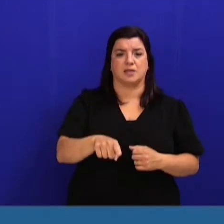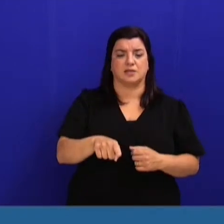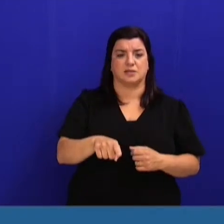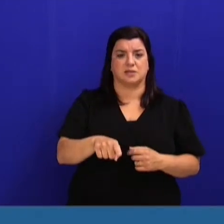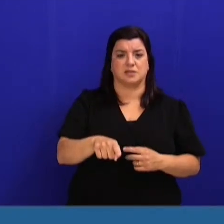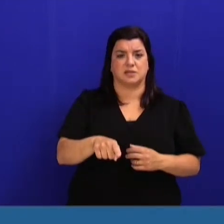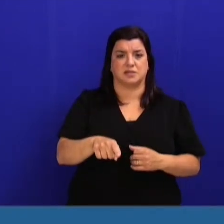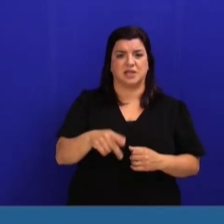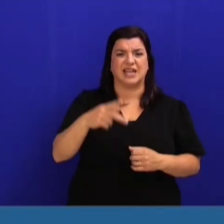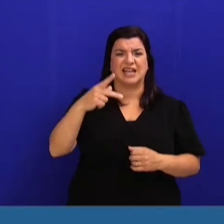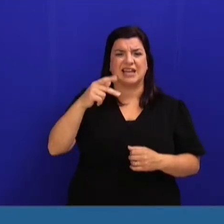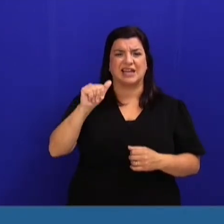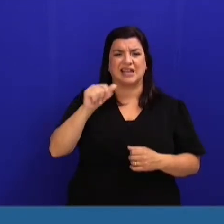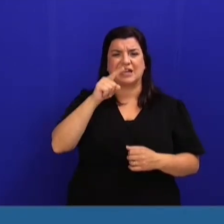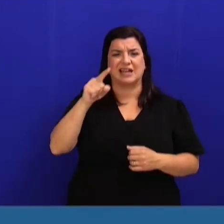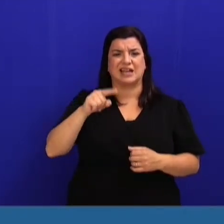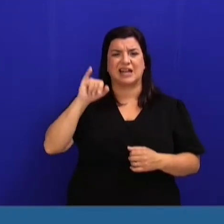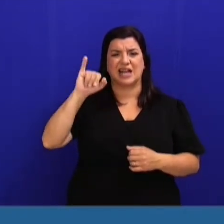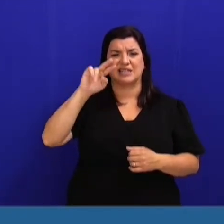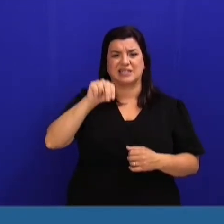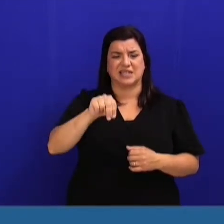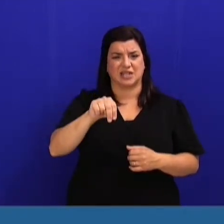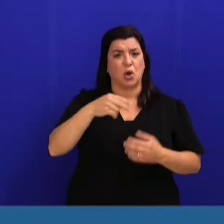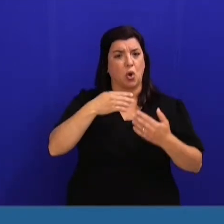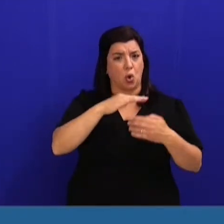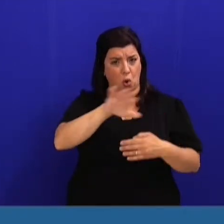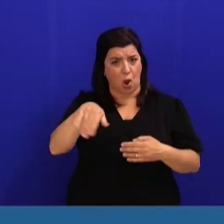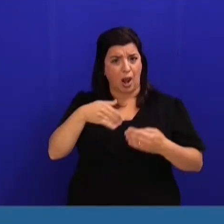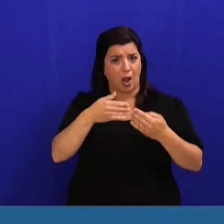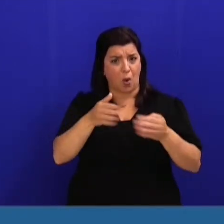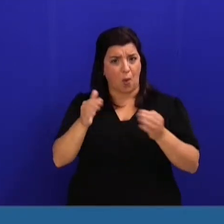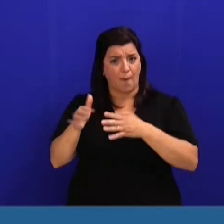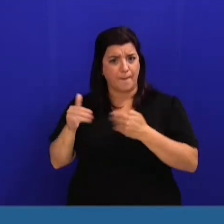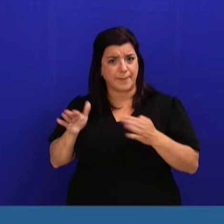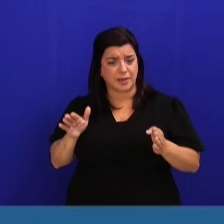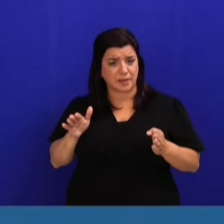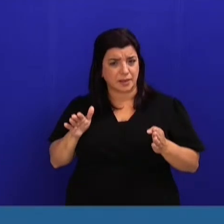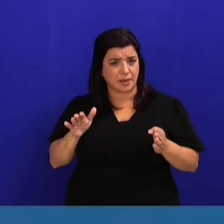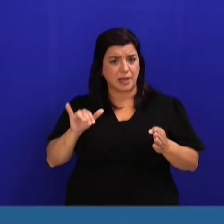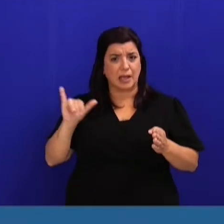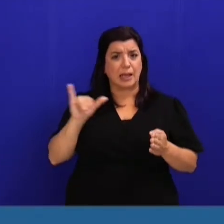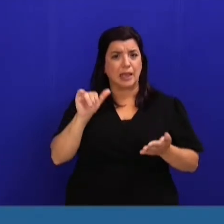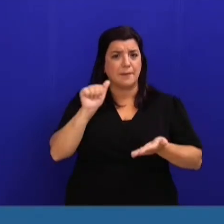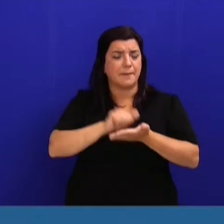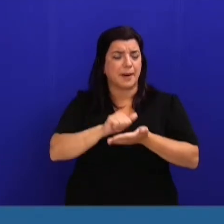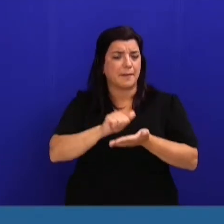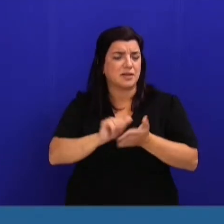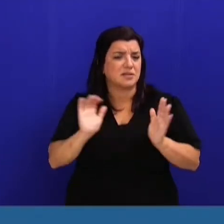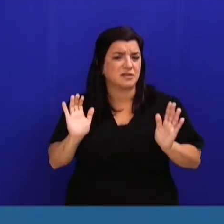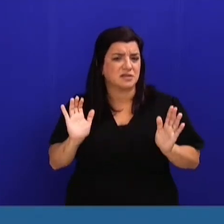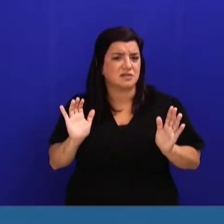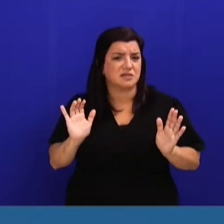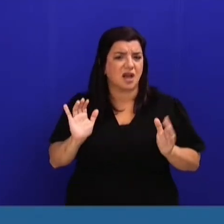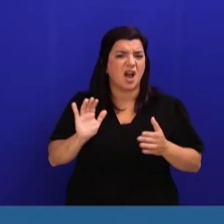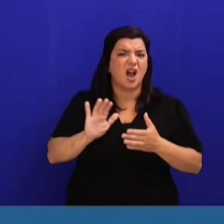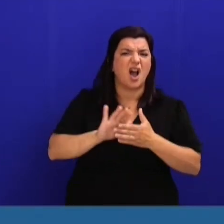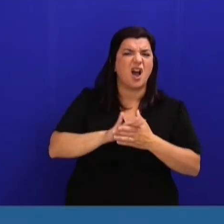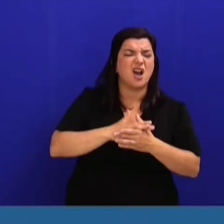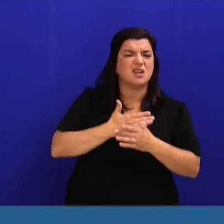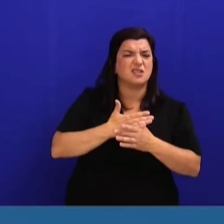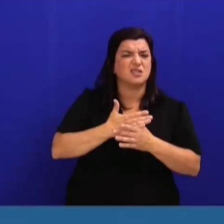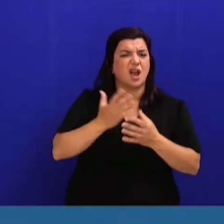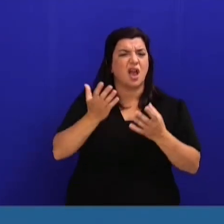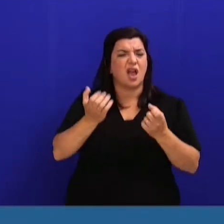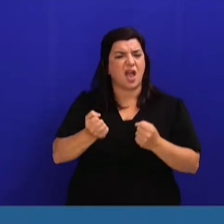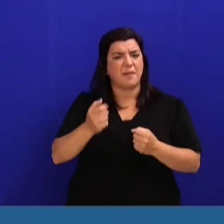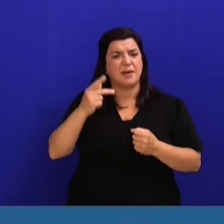se jkunu qed jitħallew jiftħu u li huma forsi l-każini li jingħataw il-permess għax hemm ċertu każini li